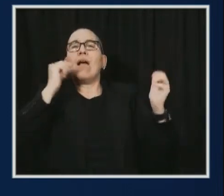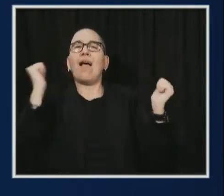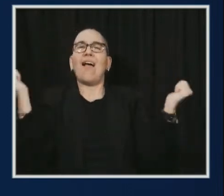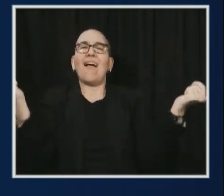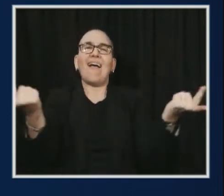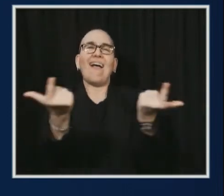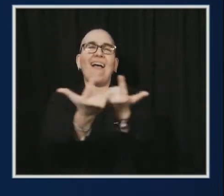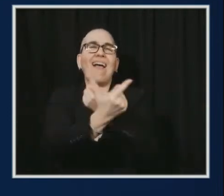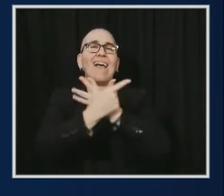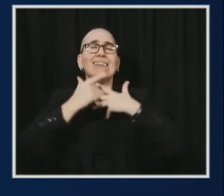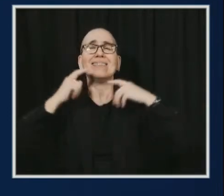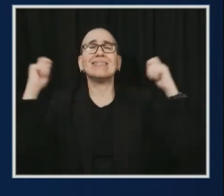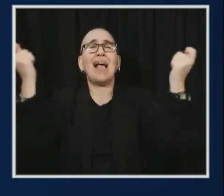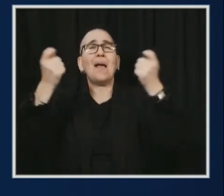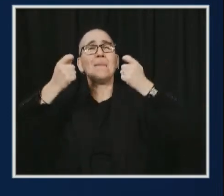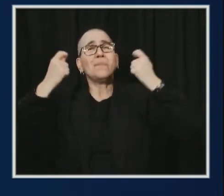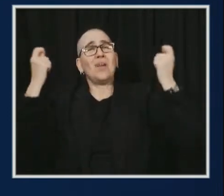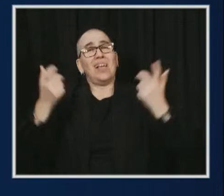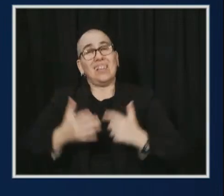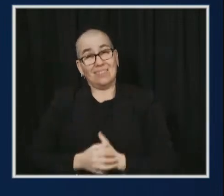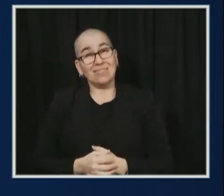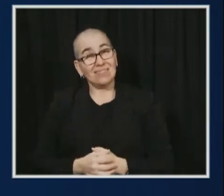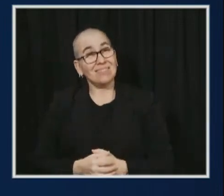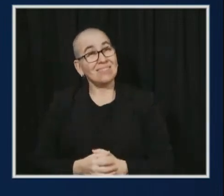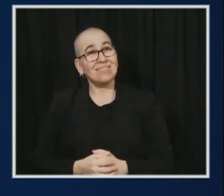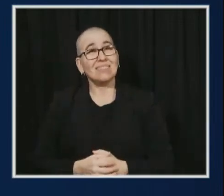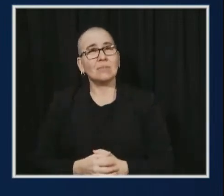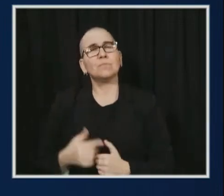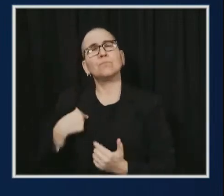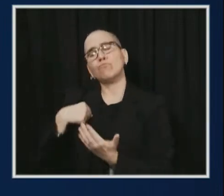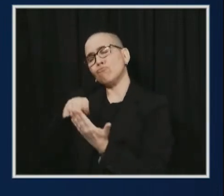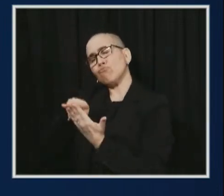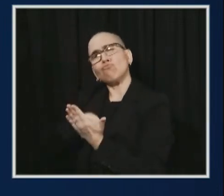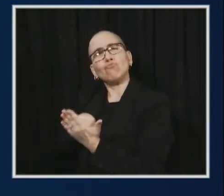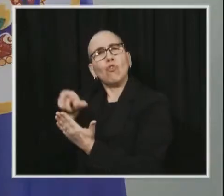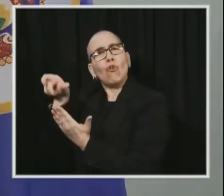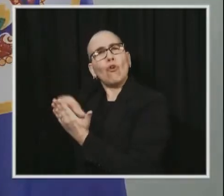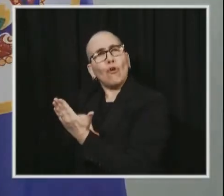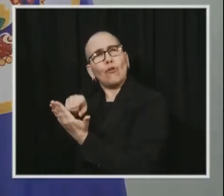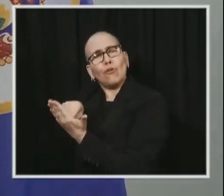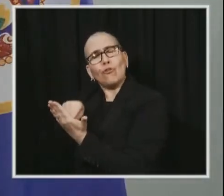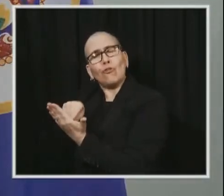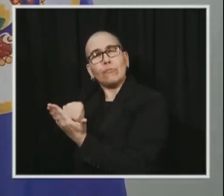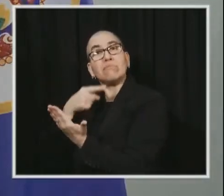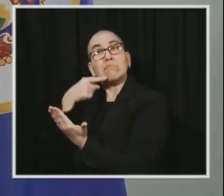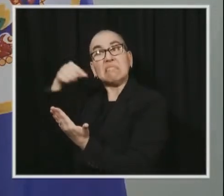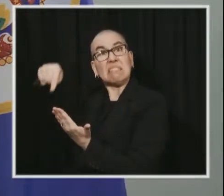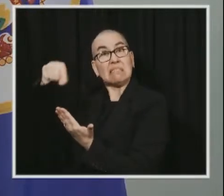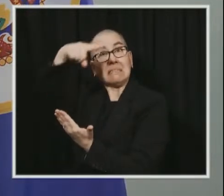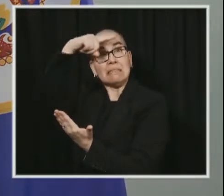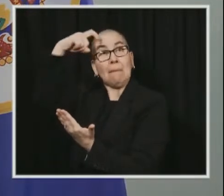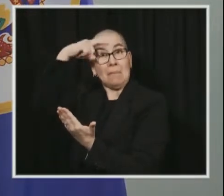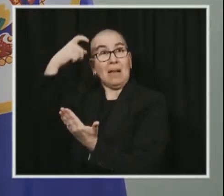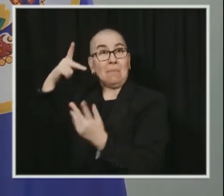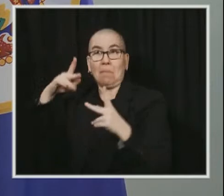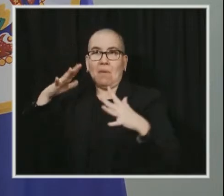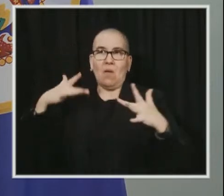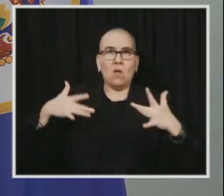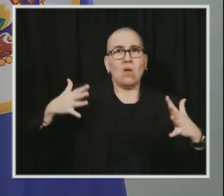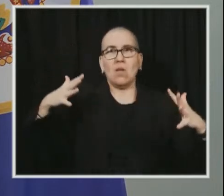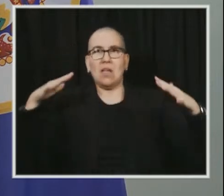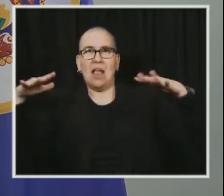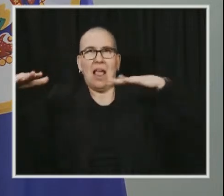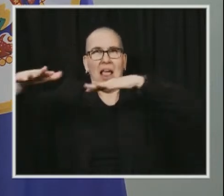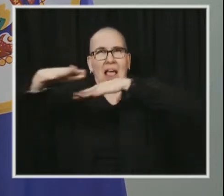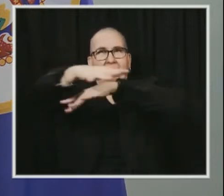celebrate those things we want to. I, for one, read an article that talked about the spectacular summer that's coming. It is nearly here, Minnesota.